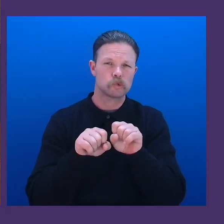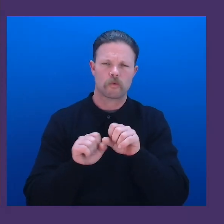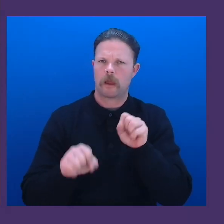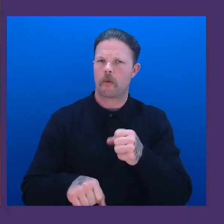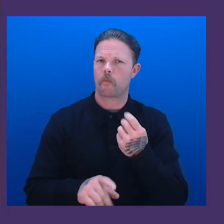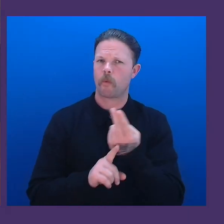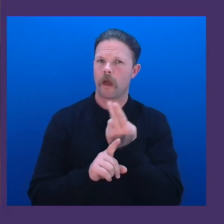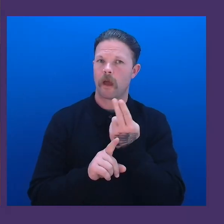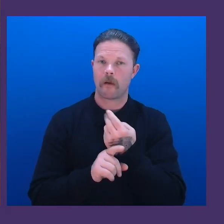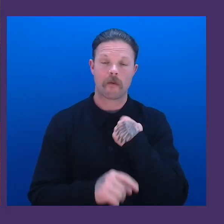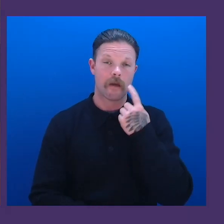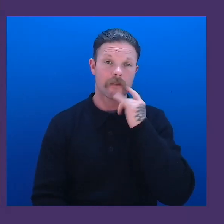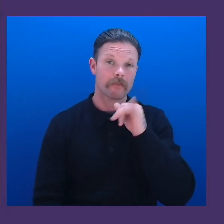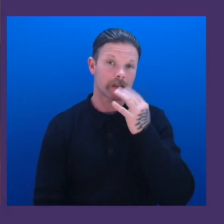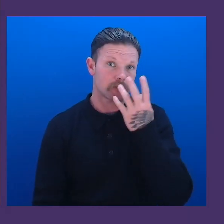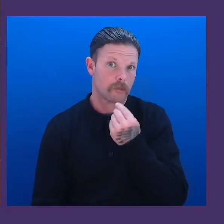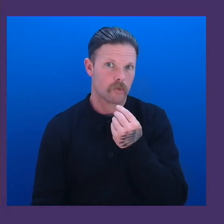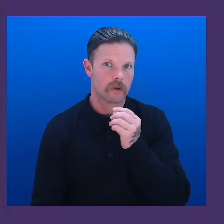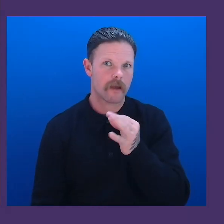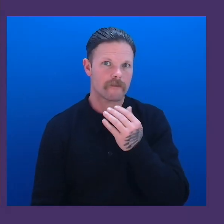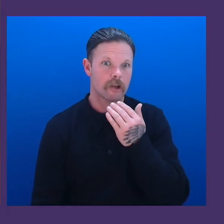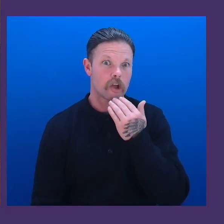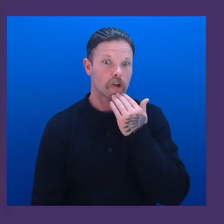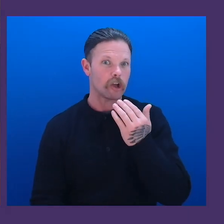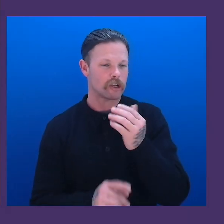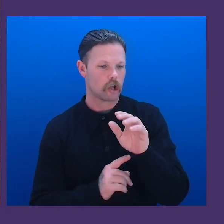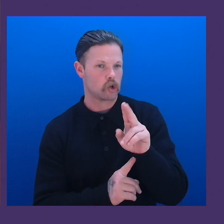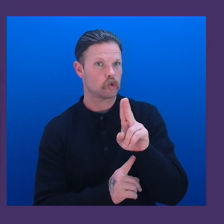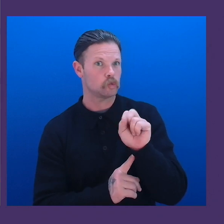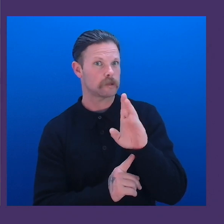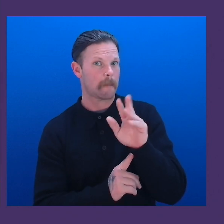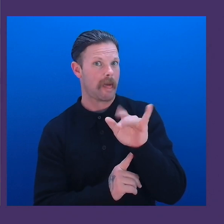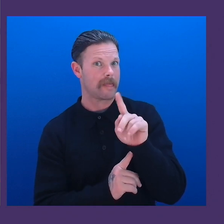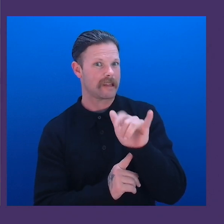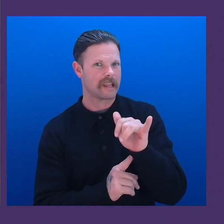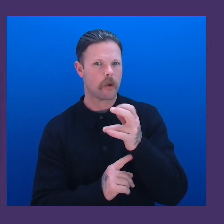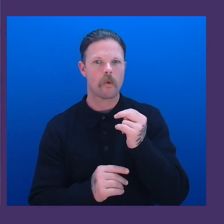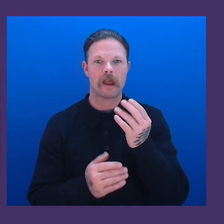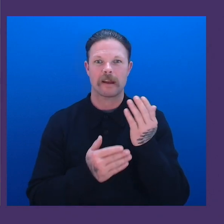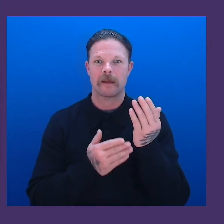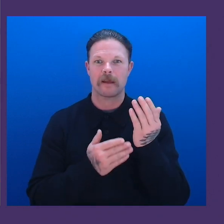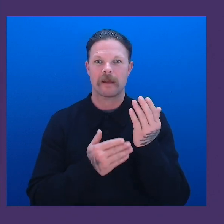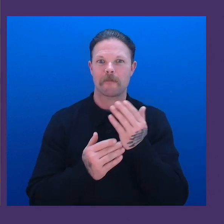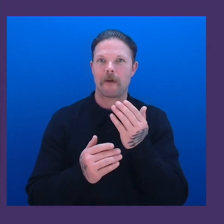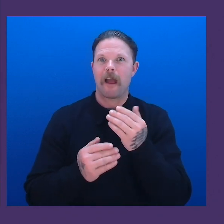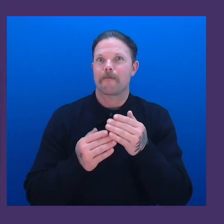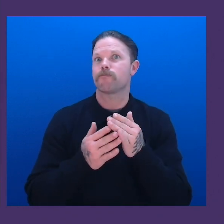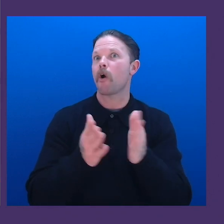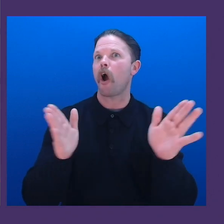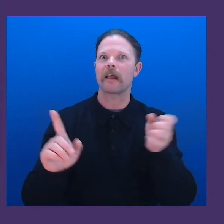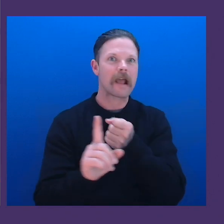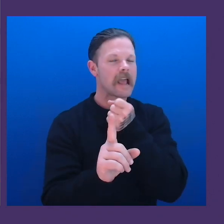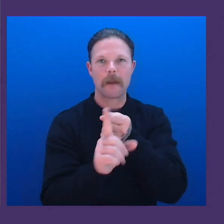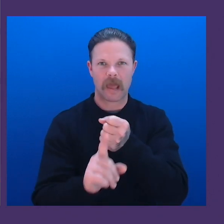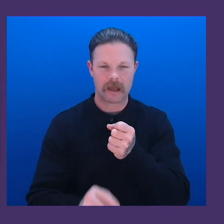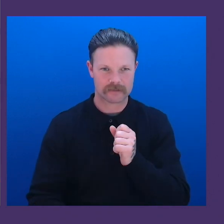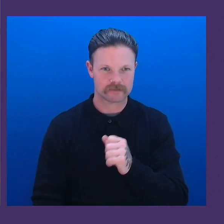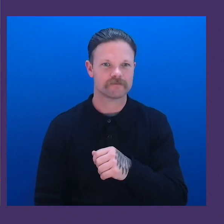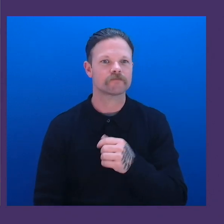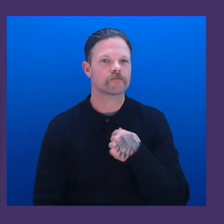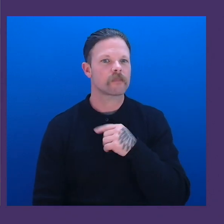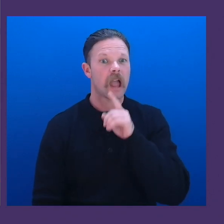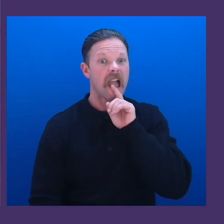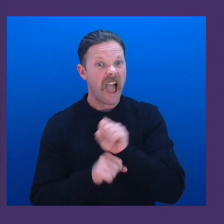beauty of good usability is when it has broader impact. I love that. My partner, my nonprofit worked on that,